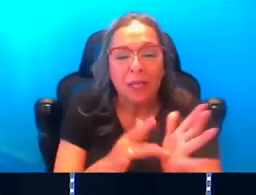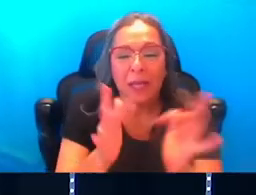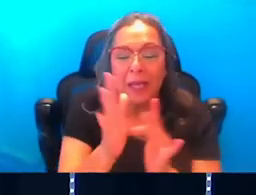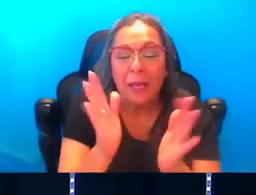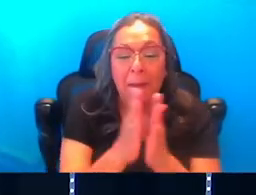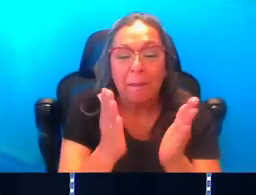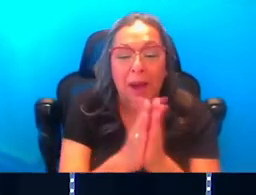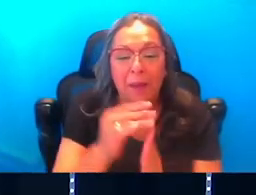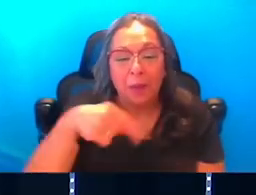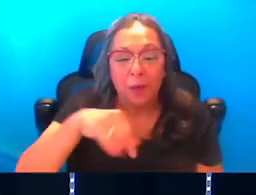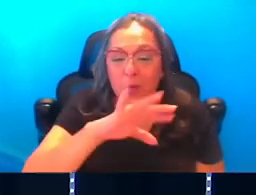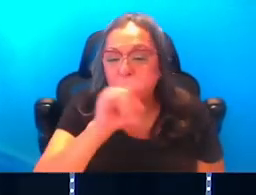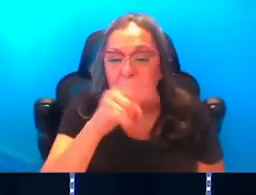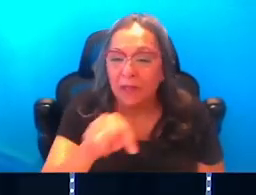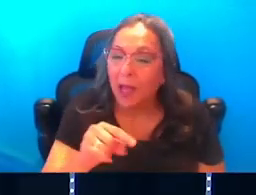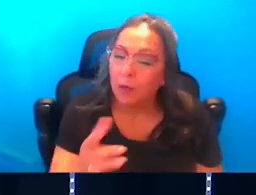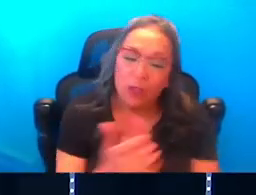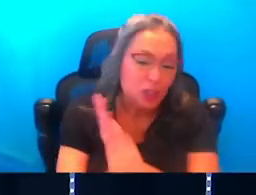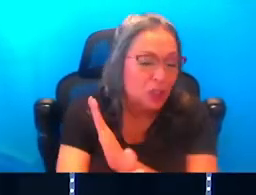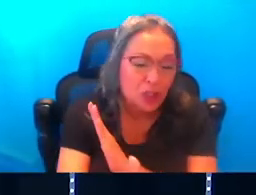had you.